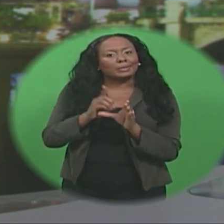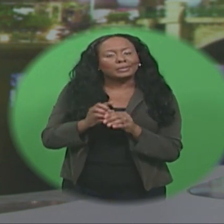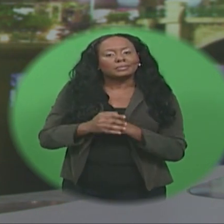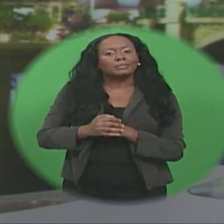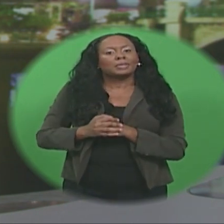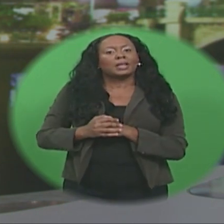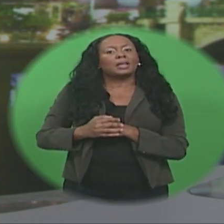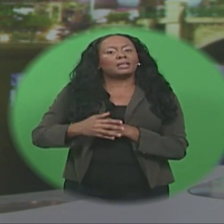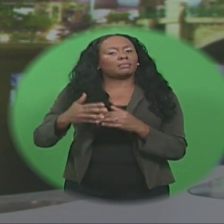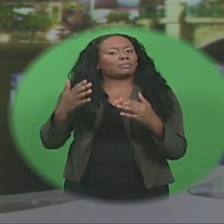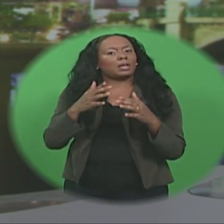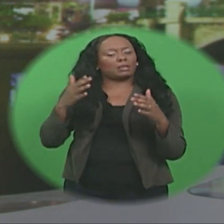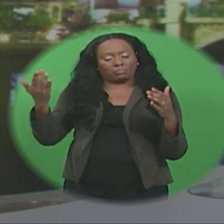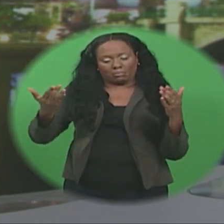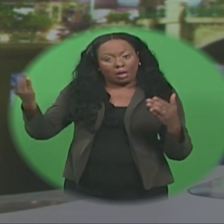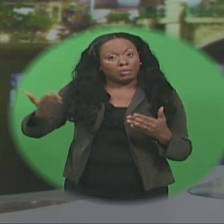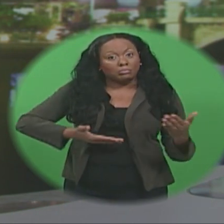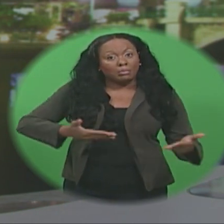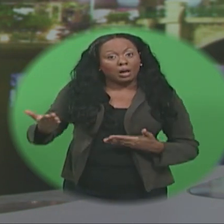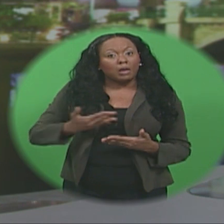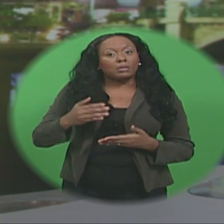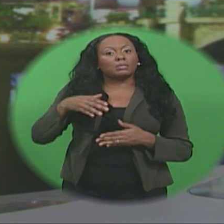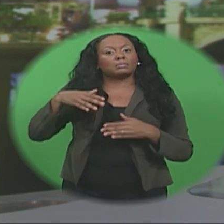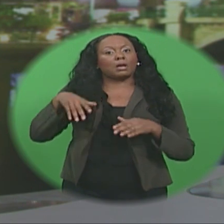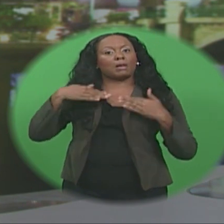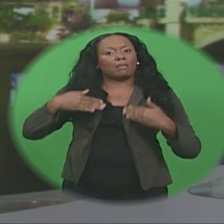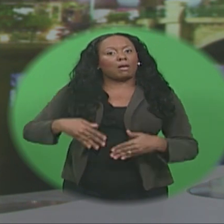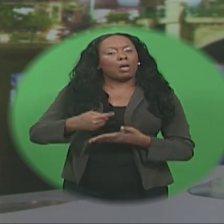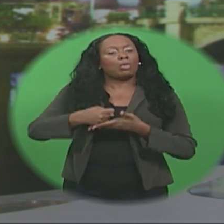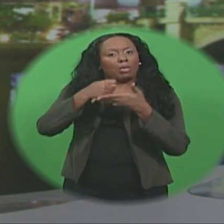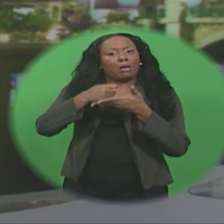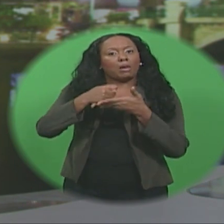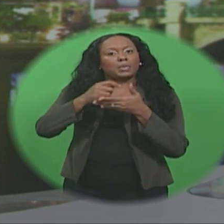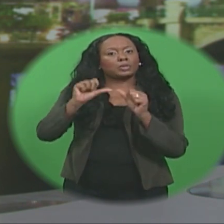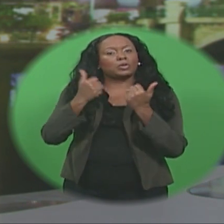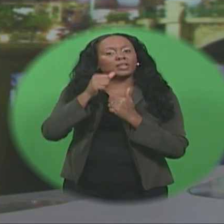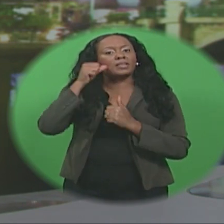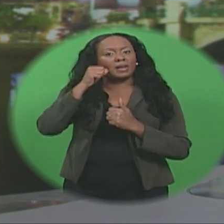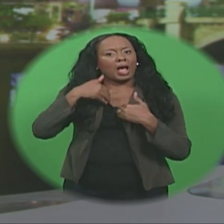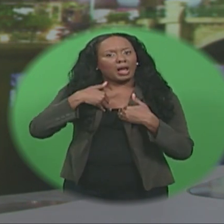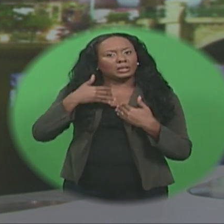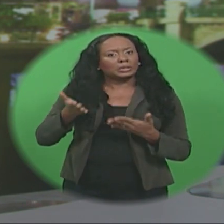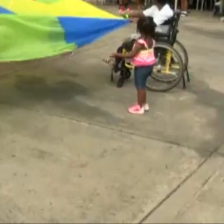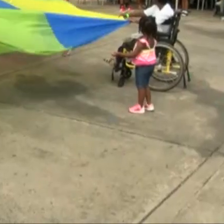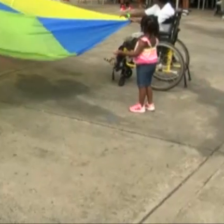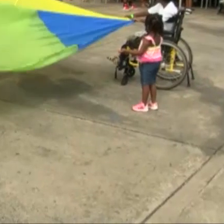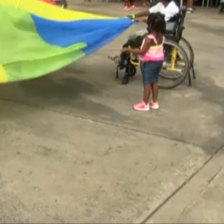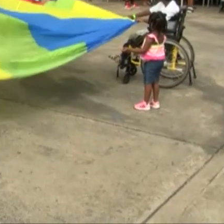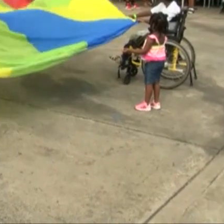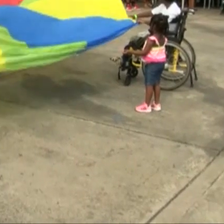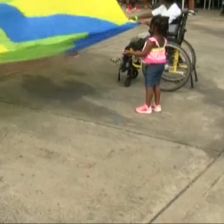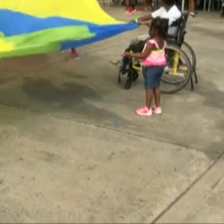Able event hosted by the Barbados Physical Therapy Association at Dome Mall yesterday. President of the Barbados